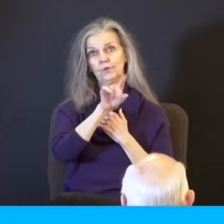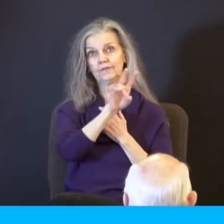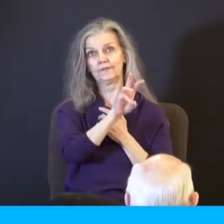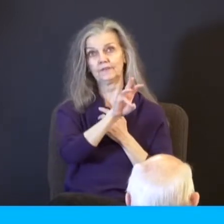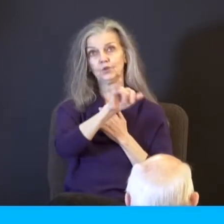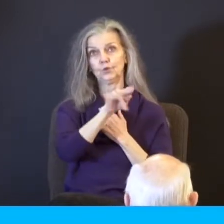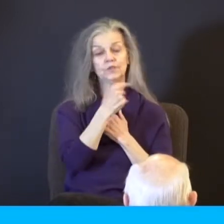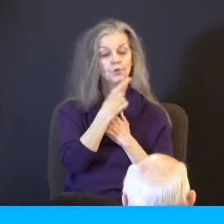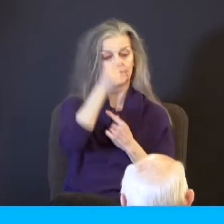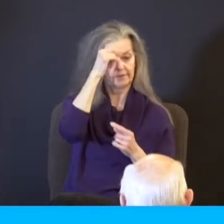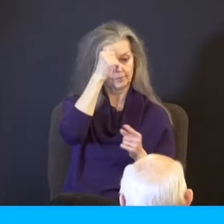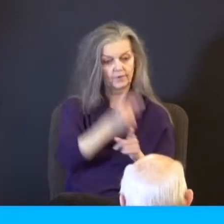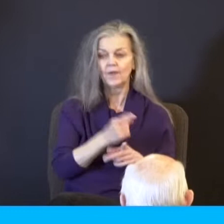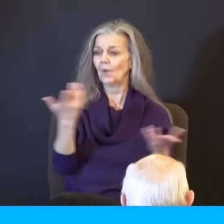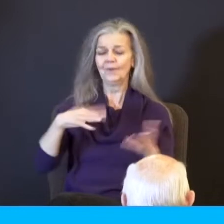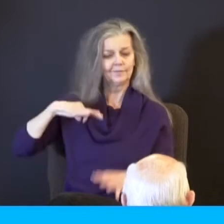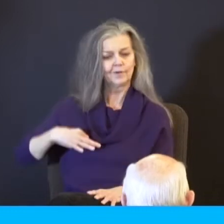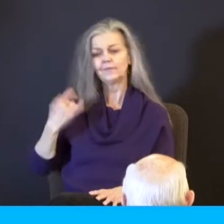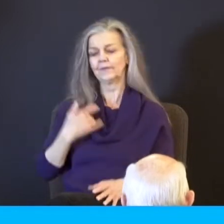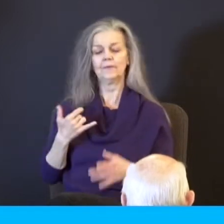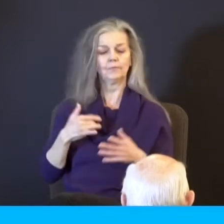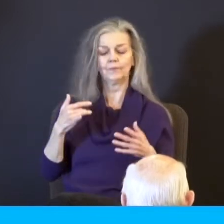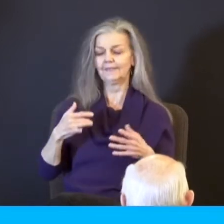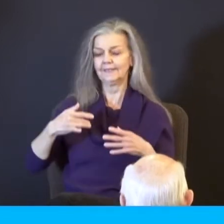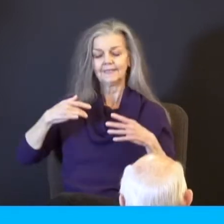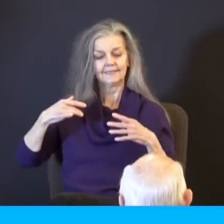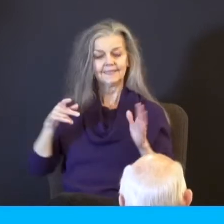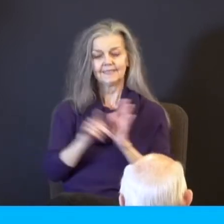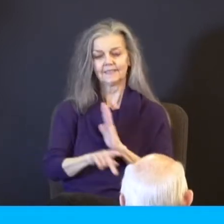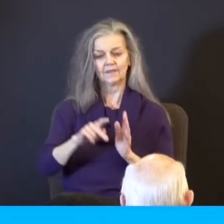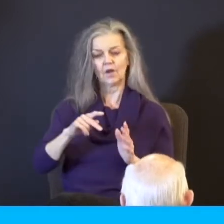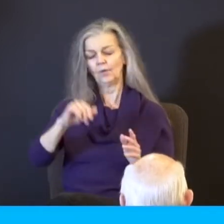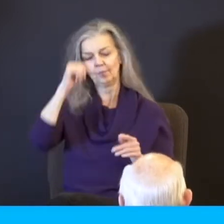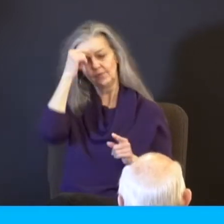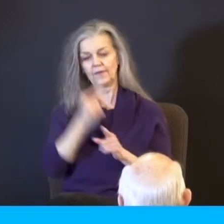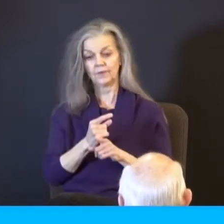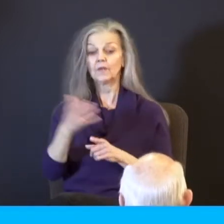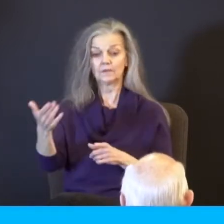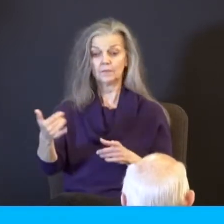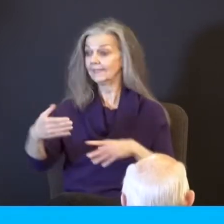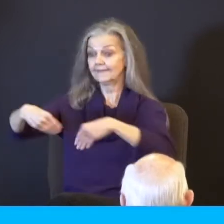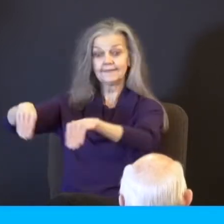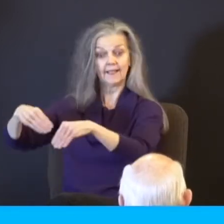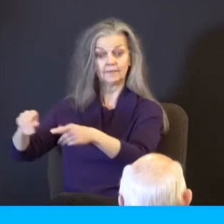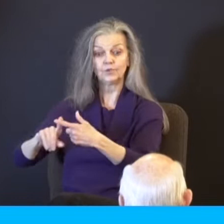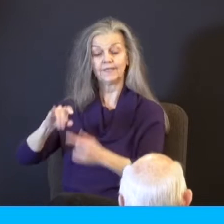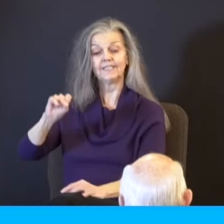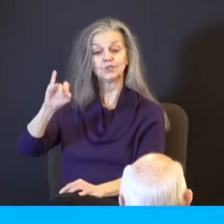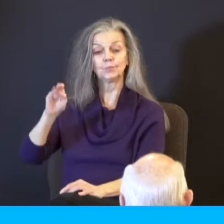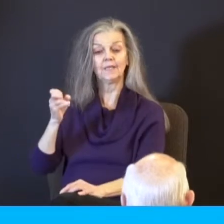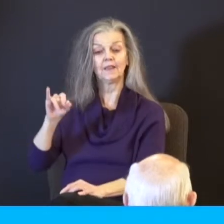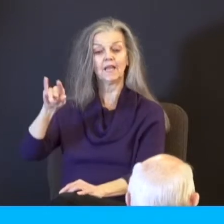his brethren, what profit is it if we slay our brother and conceal his blood? Come, let us sell him to the